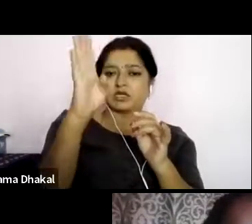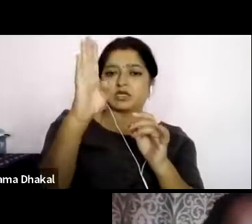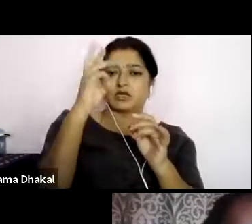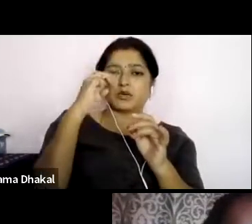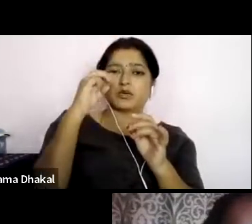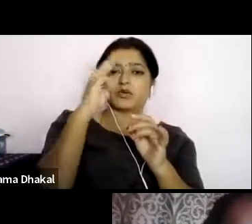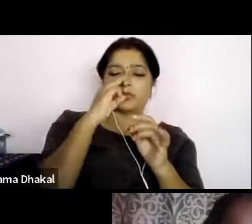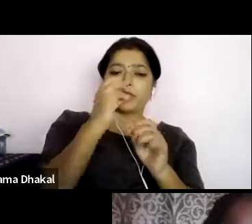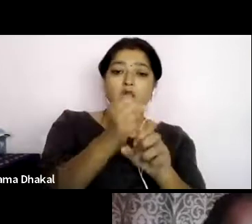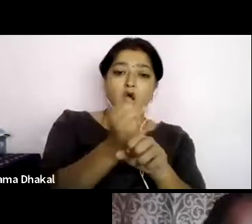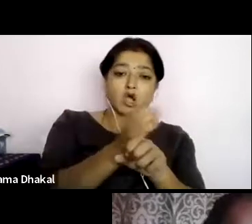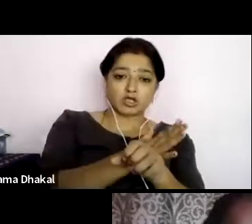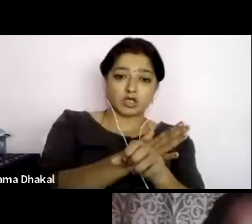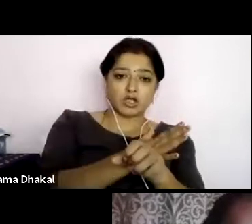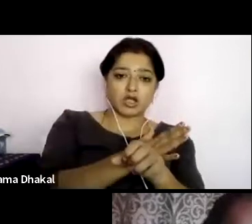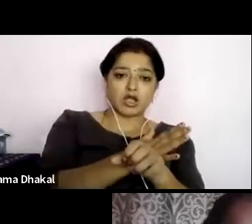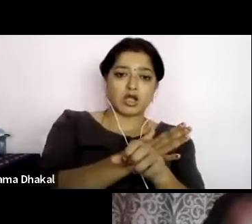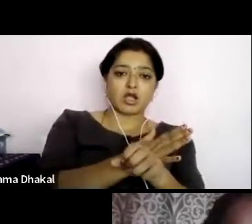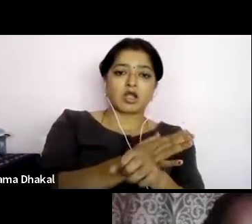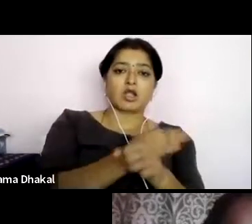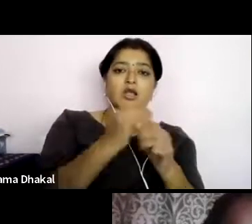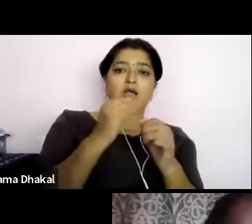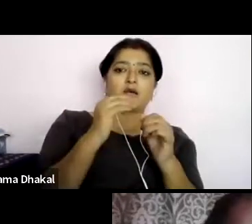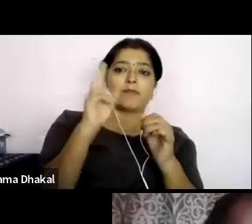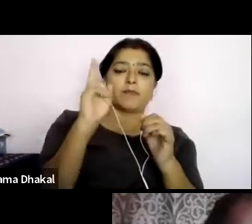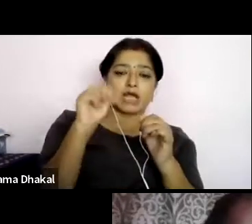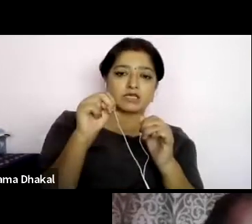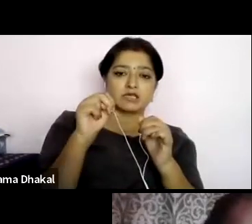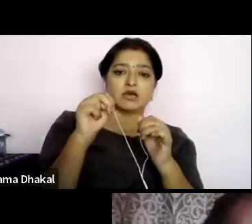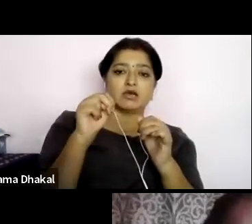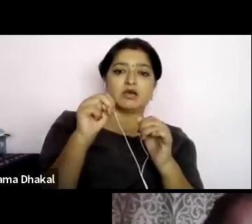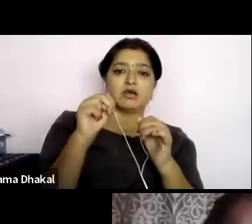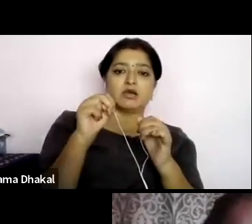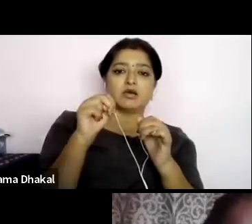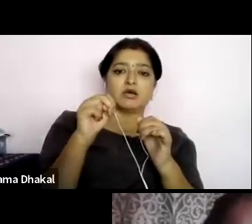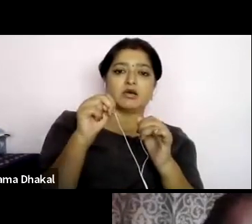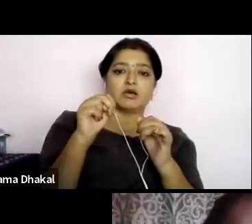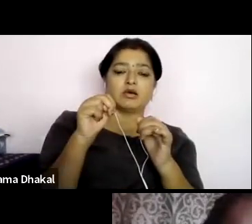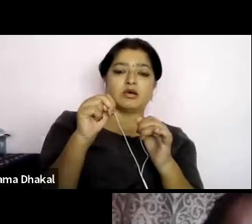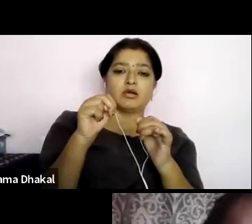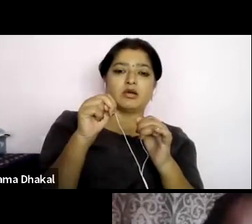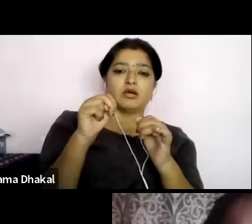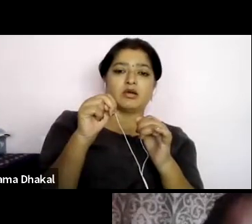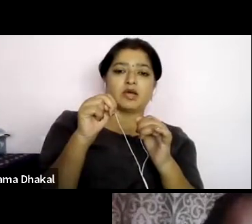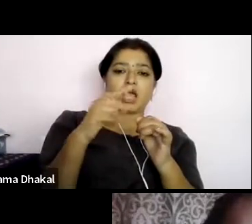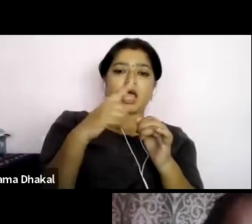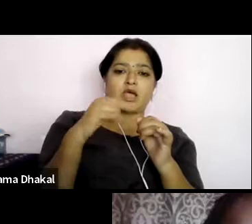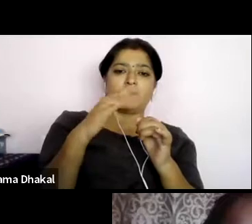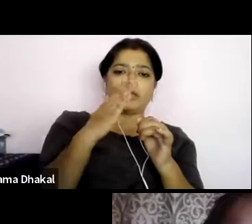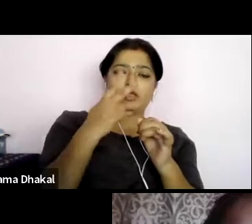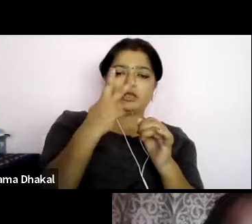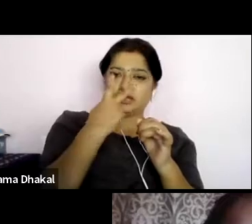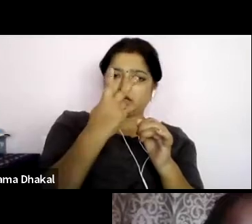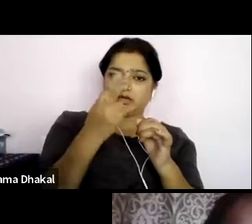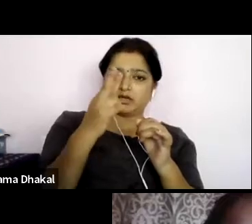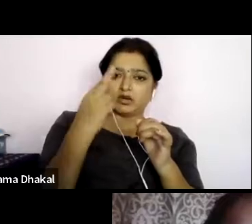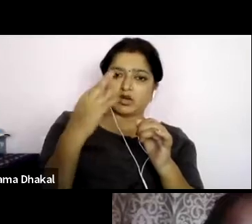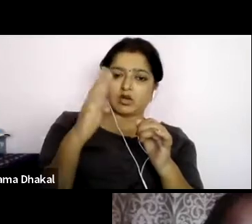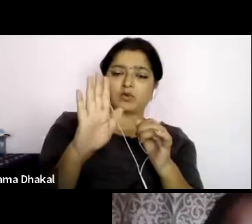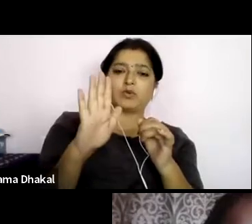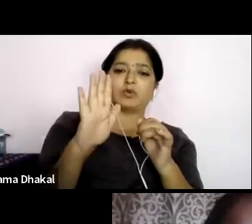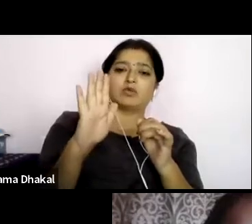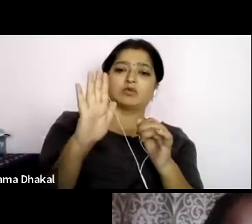obstacles in our way of achieving what we want in the way that we want them, these are huge